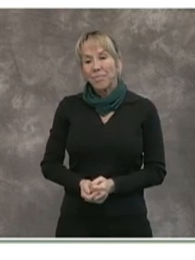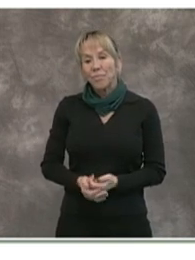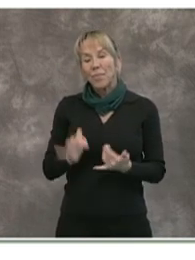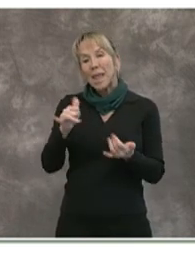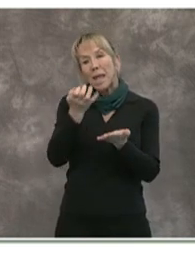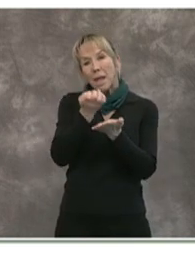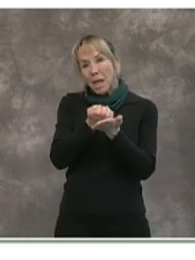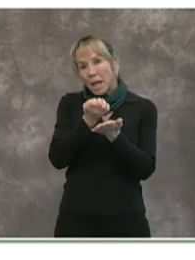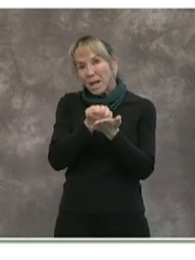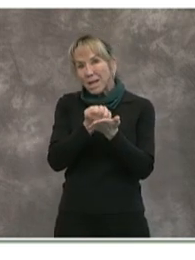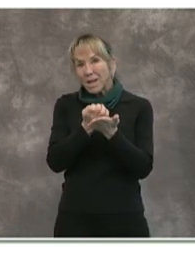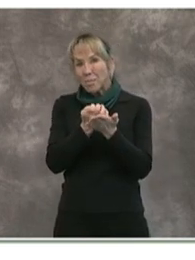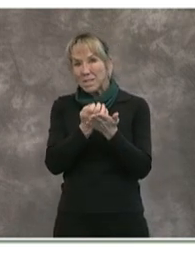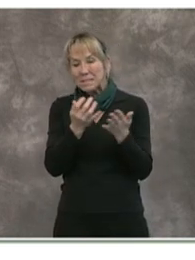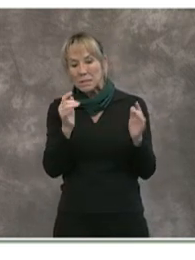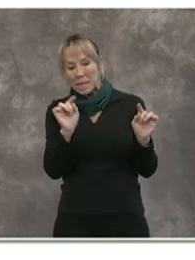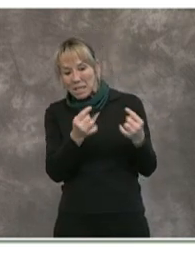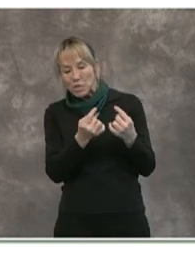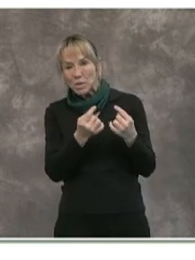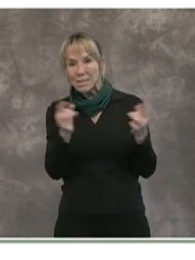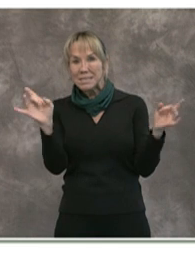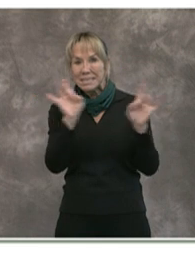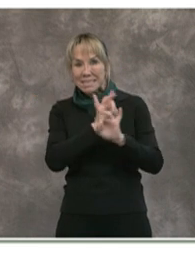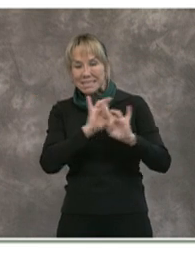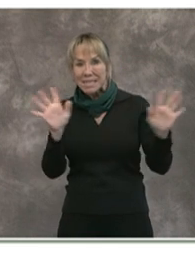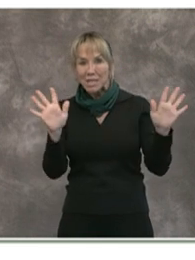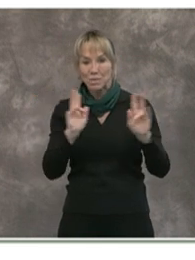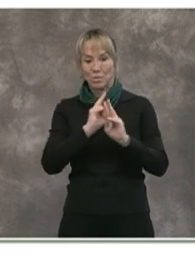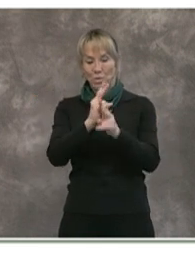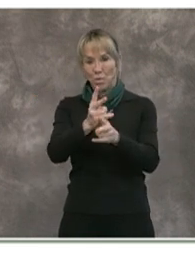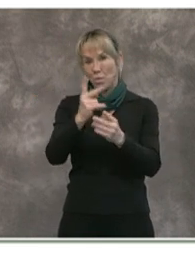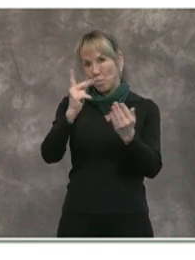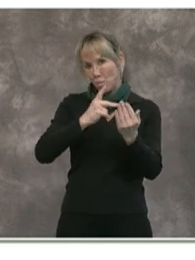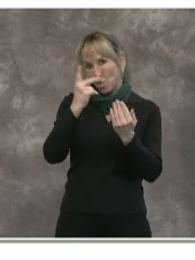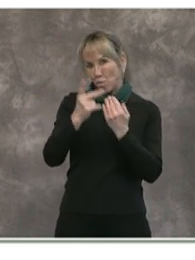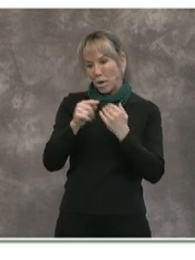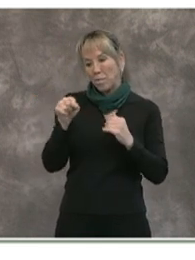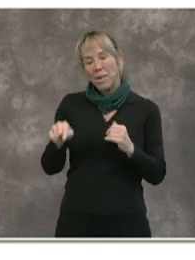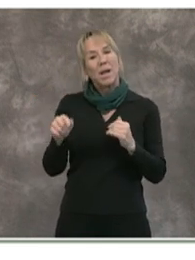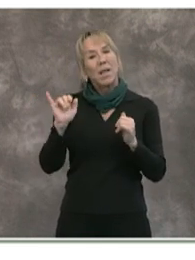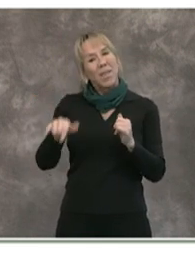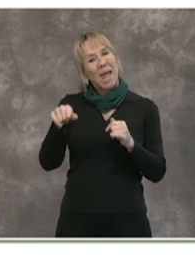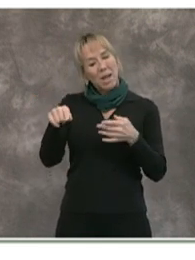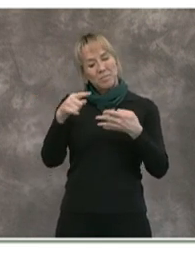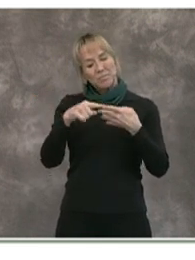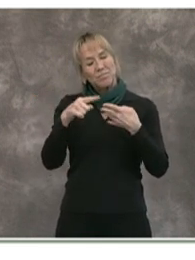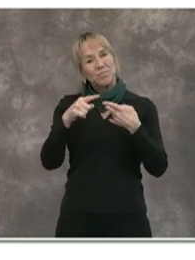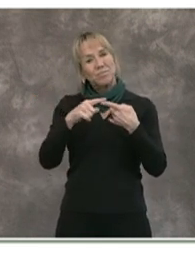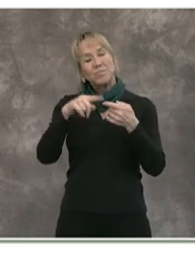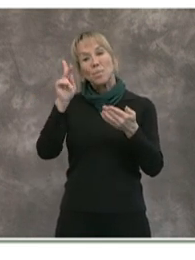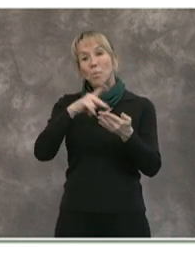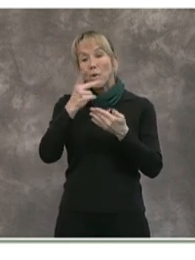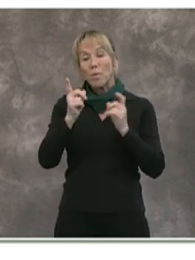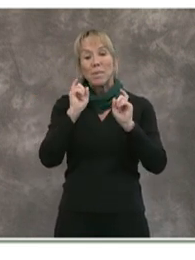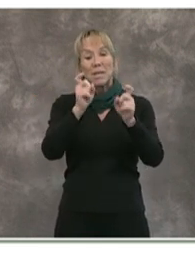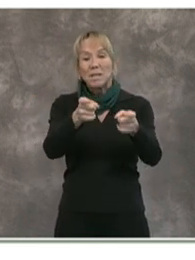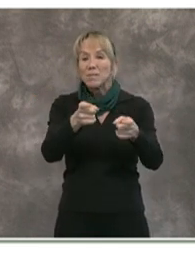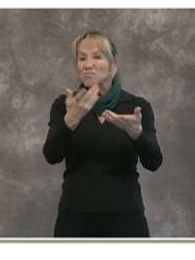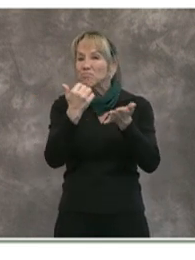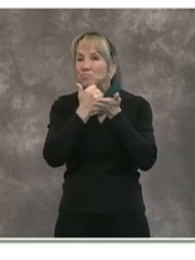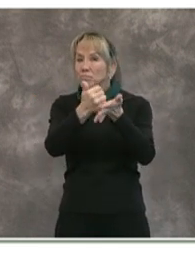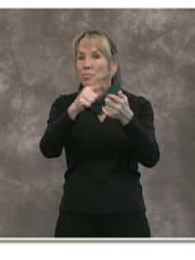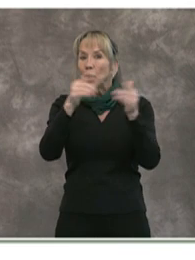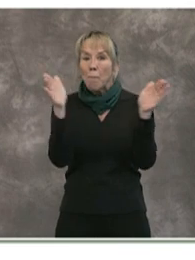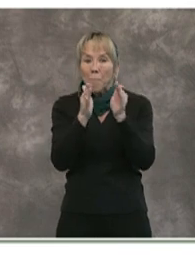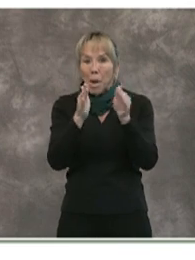The Economic Injury Disaster Loan Program and Advance are available to provide relief to small